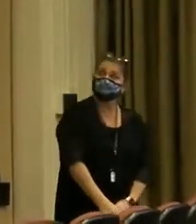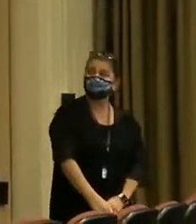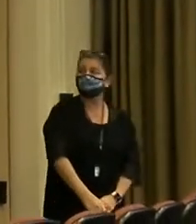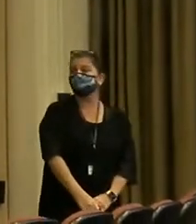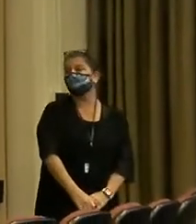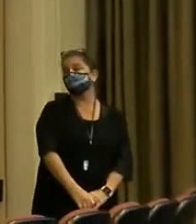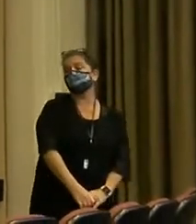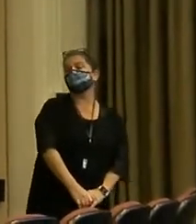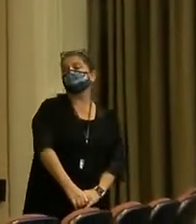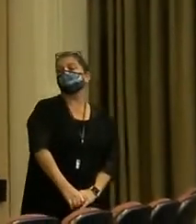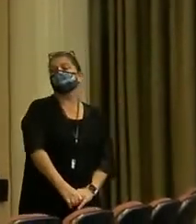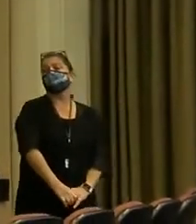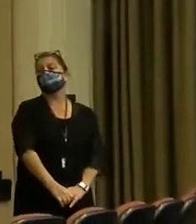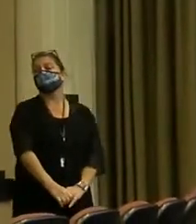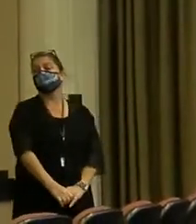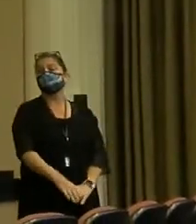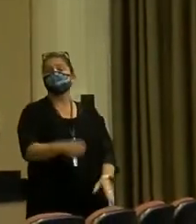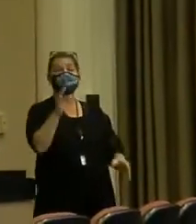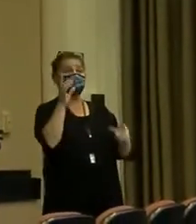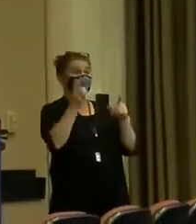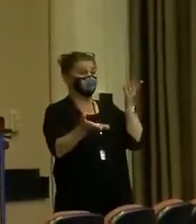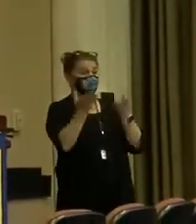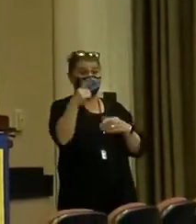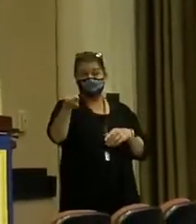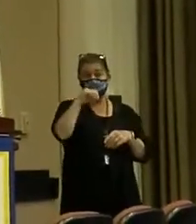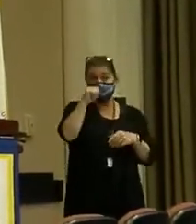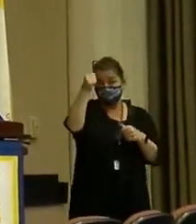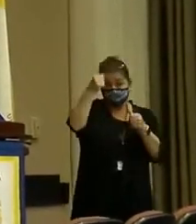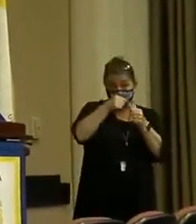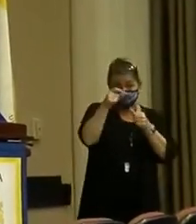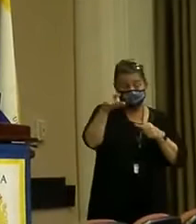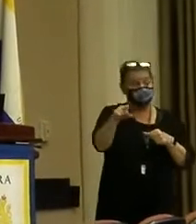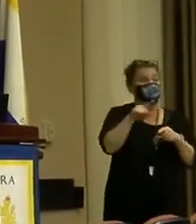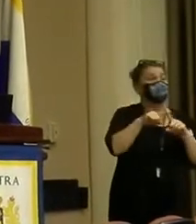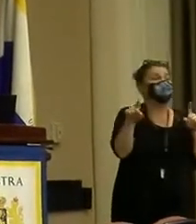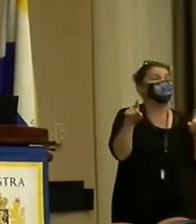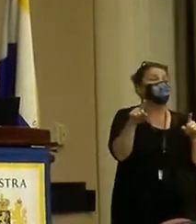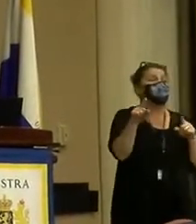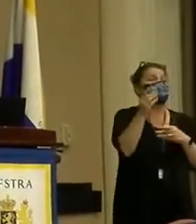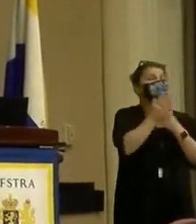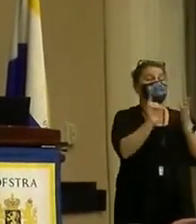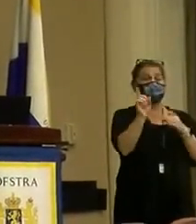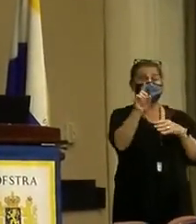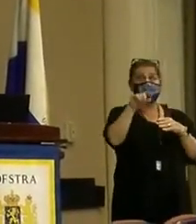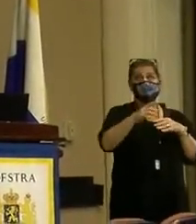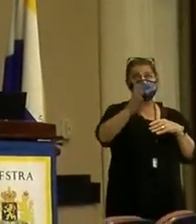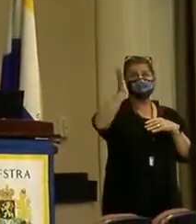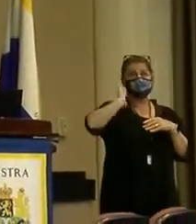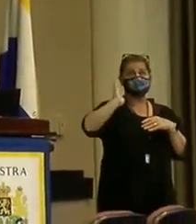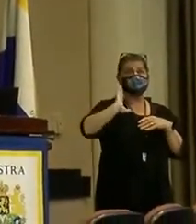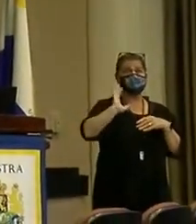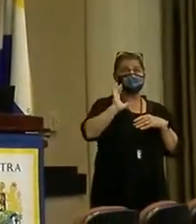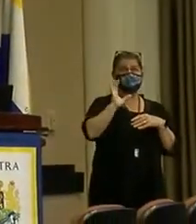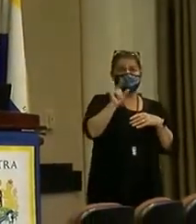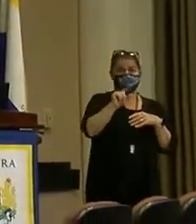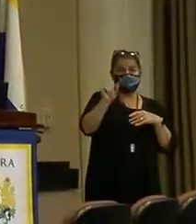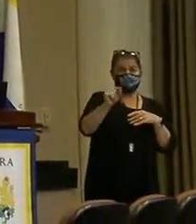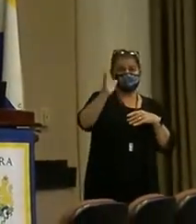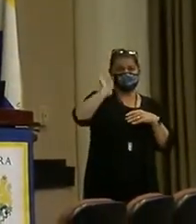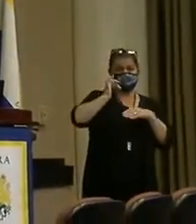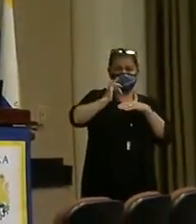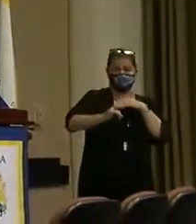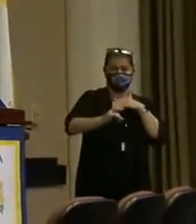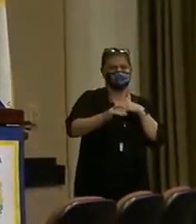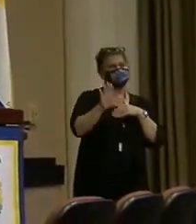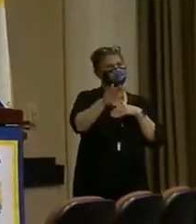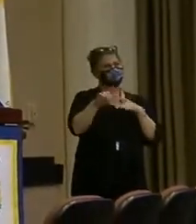Now, you probably won't remember this, but somewhere in the early 2020s,